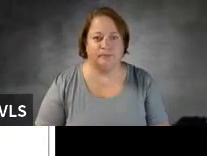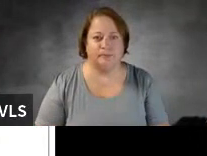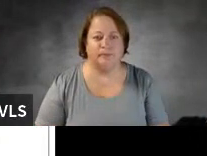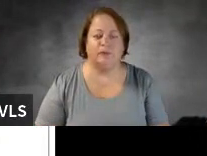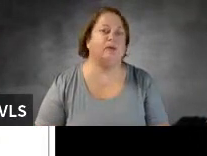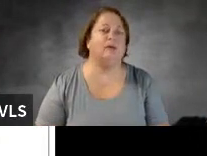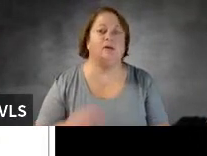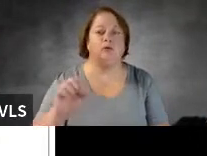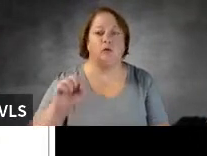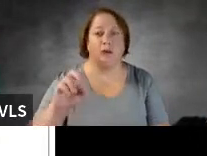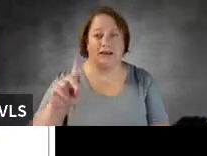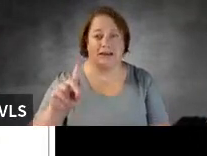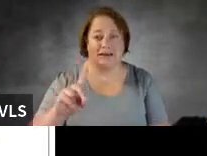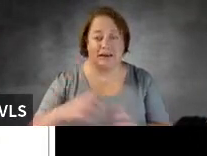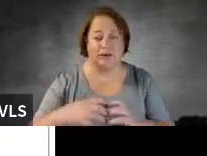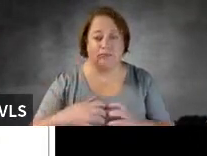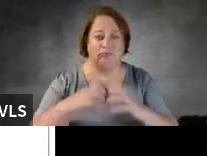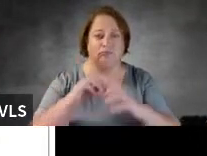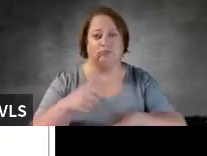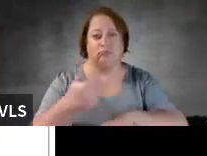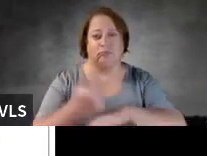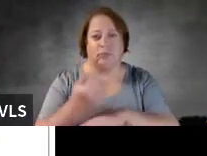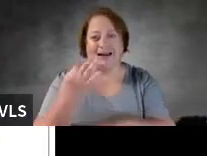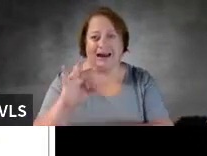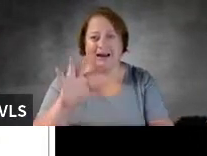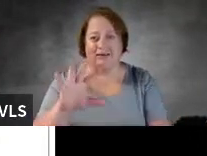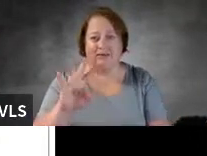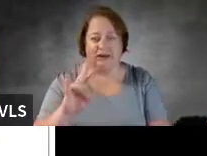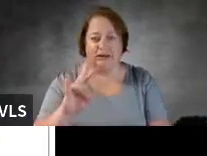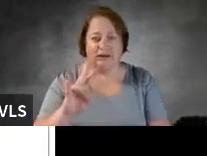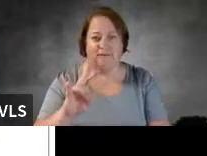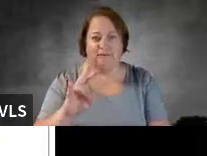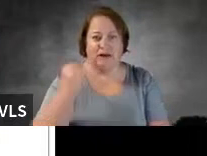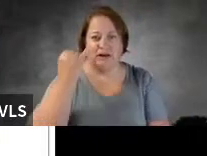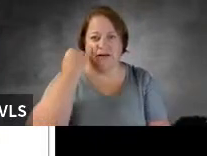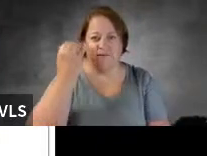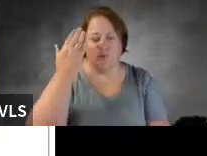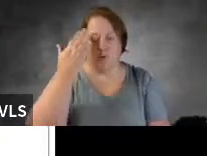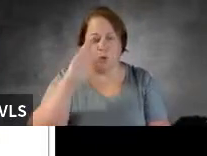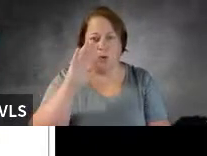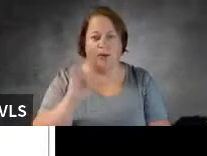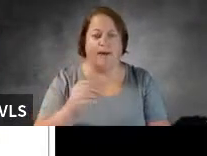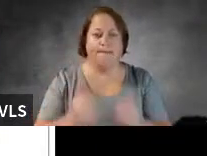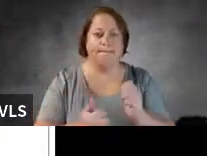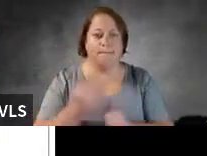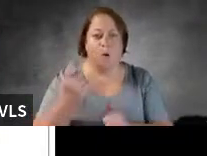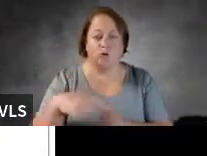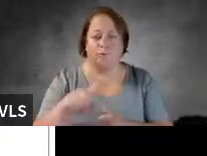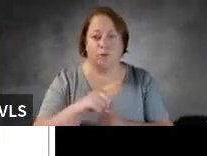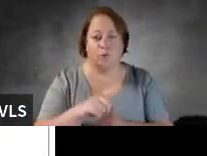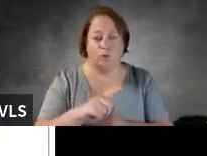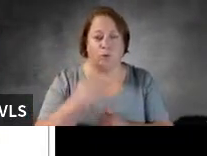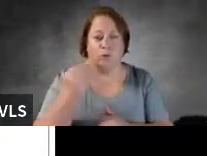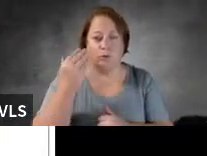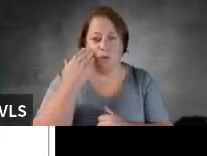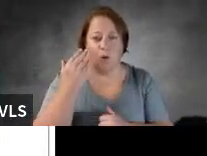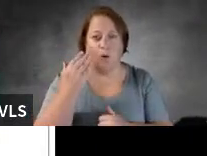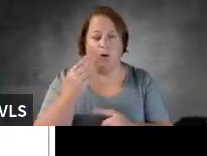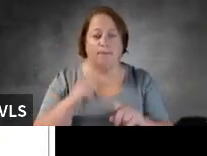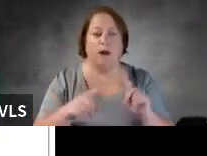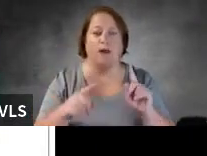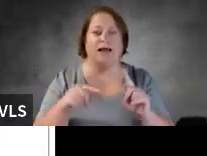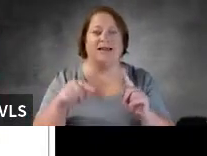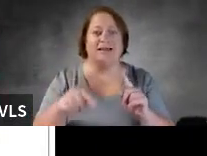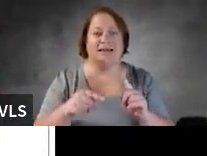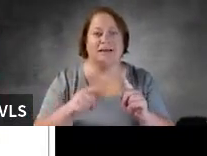So SSD was formed in 1957, and if you're not aware of it, most of you probably are. However, this